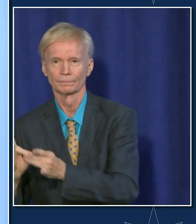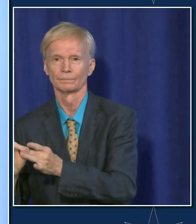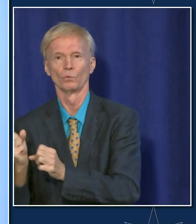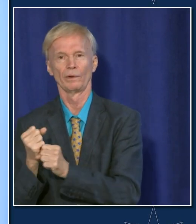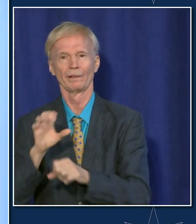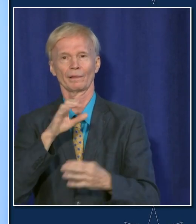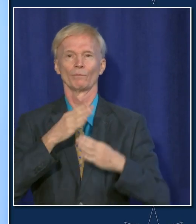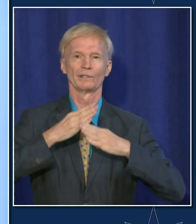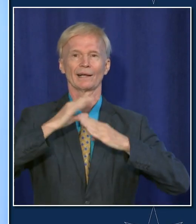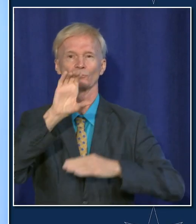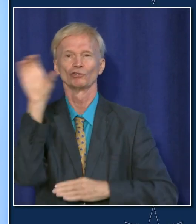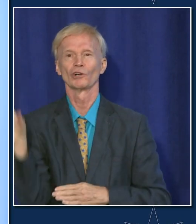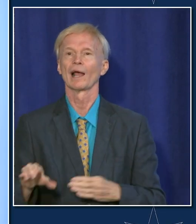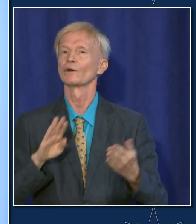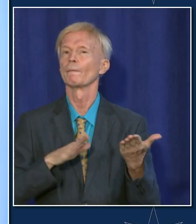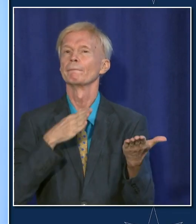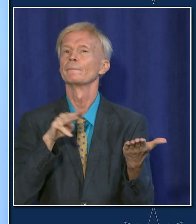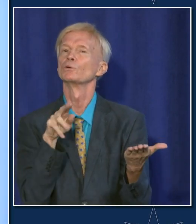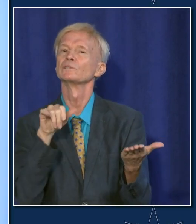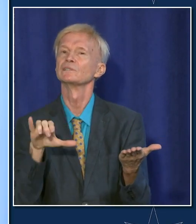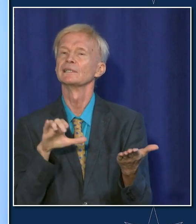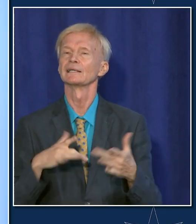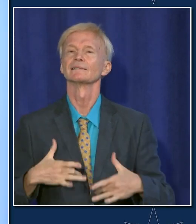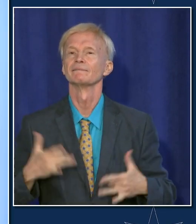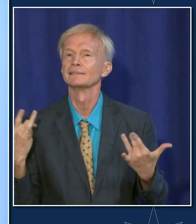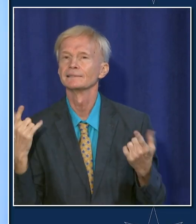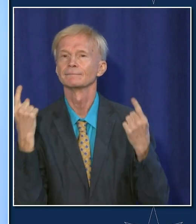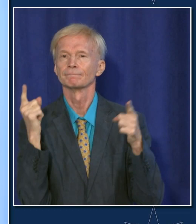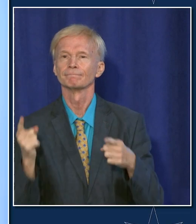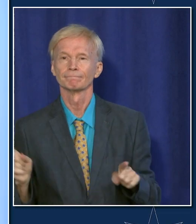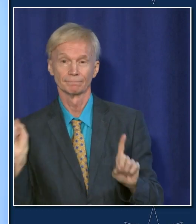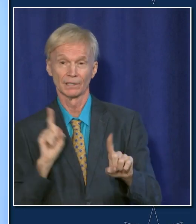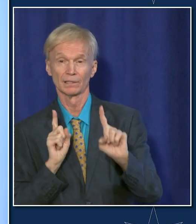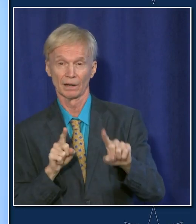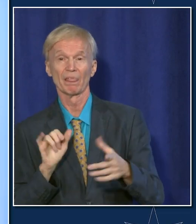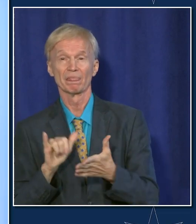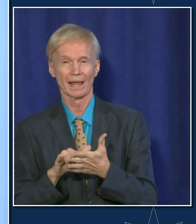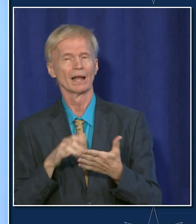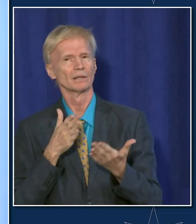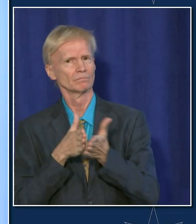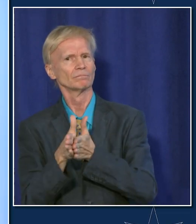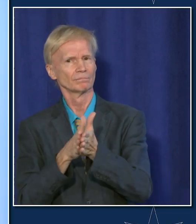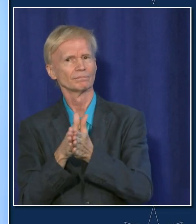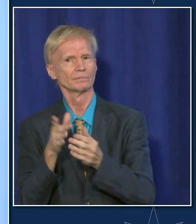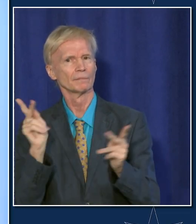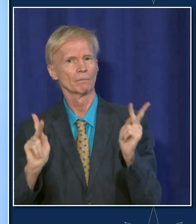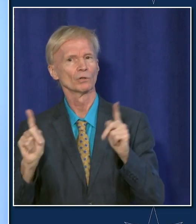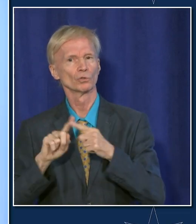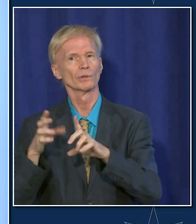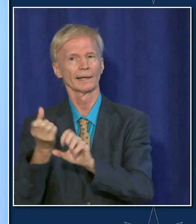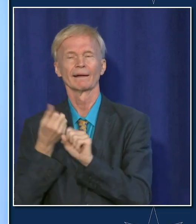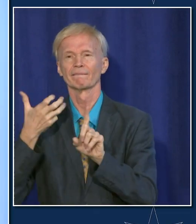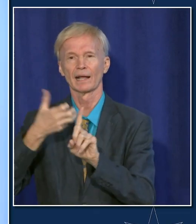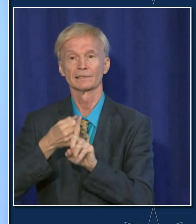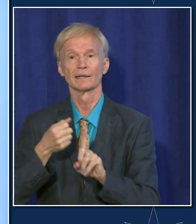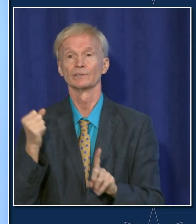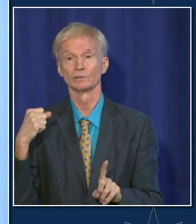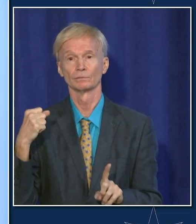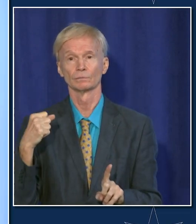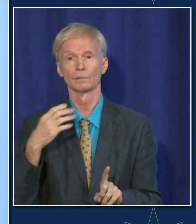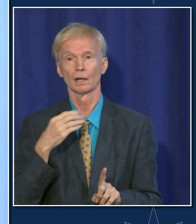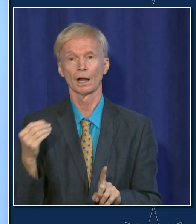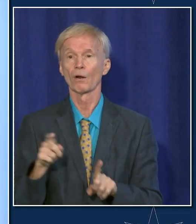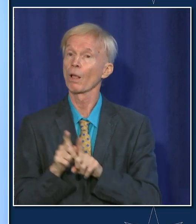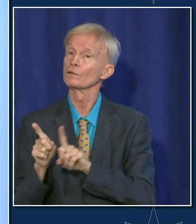Protect Chicago music series. We know attending events like this can be a good incentive for vaccination. We also asked, did the requirement